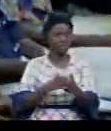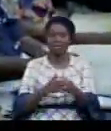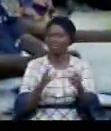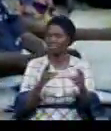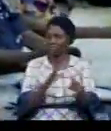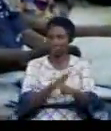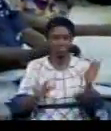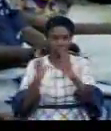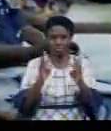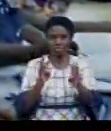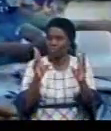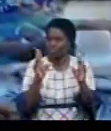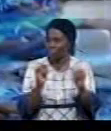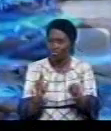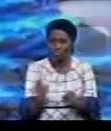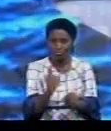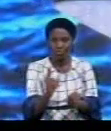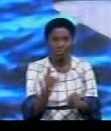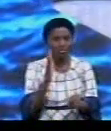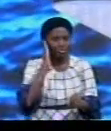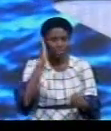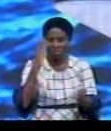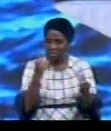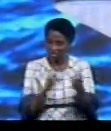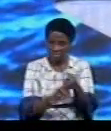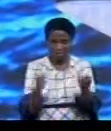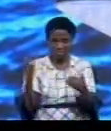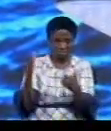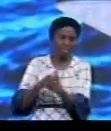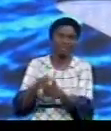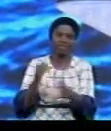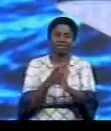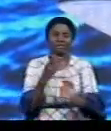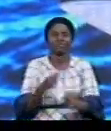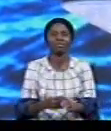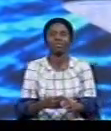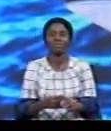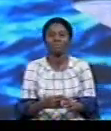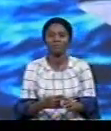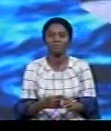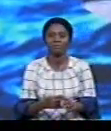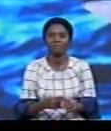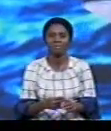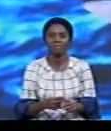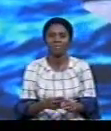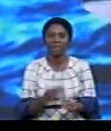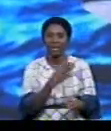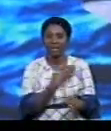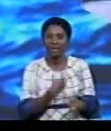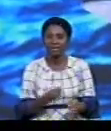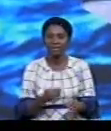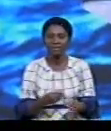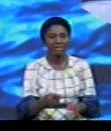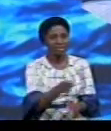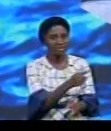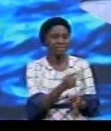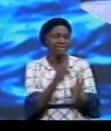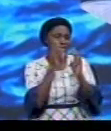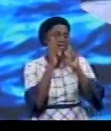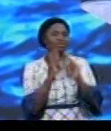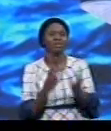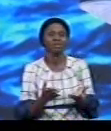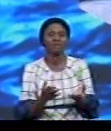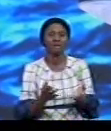And so, as they looked, they feared, they cried. That's how baby Christians